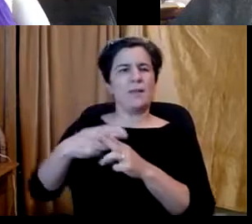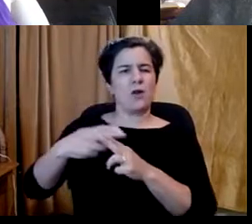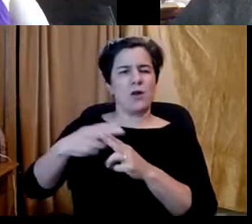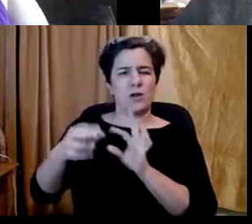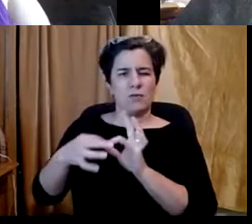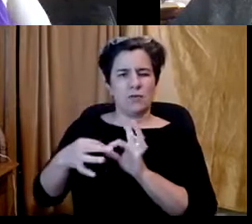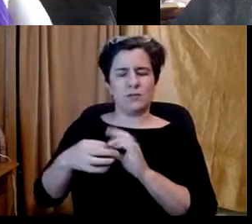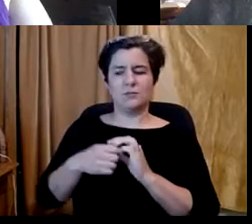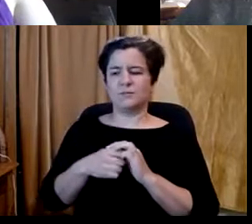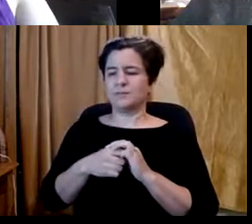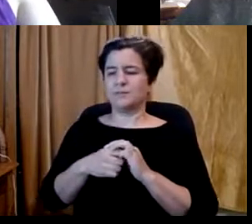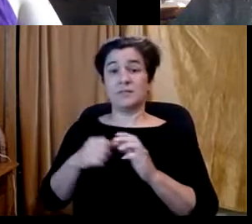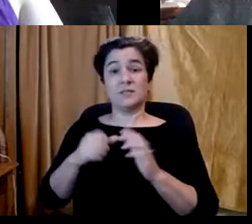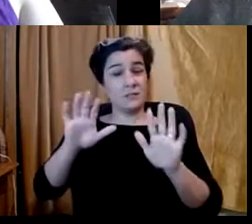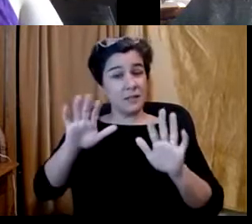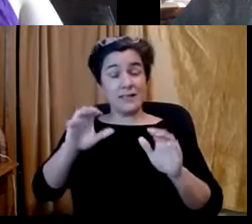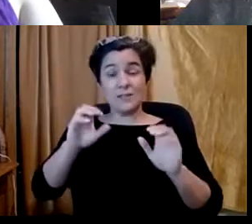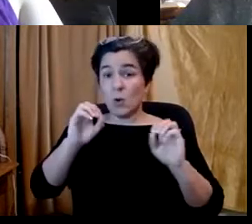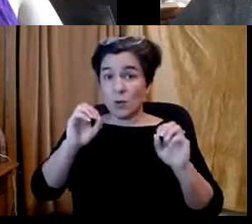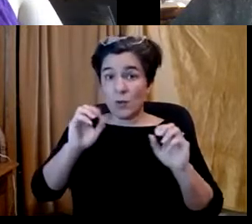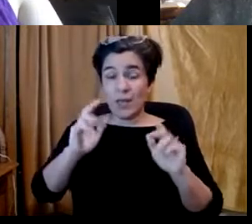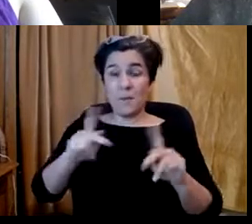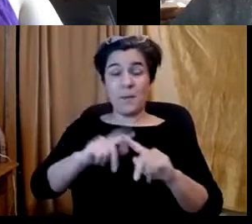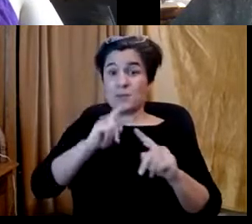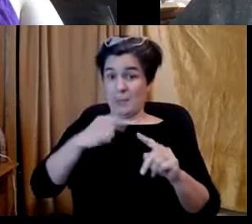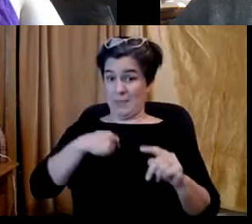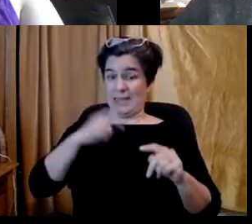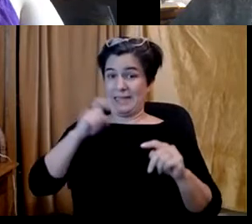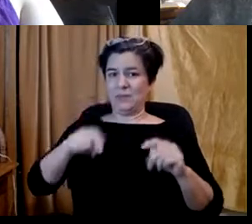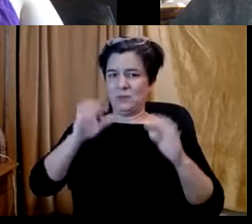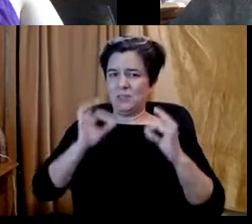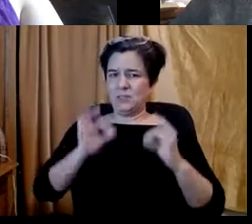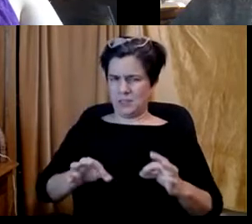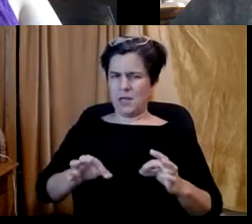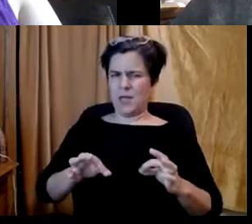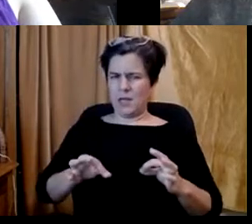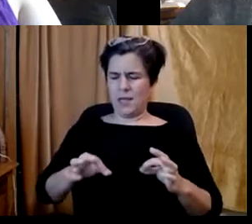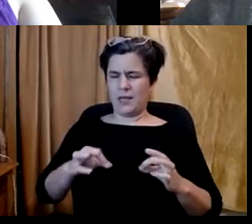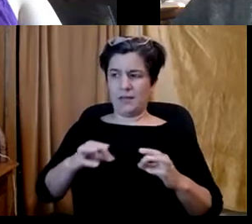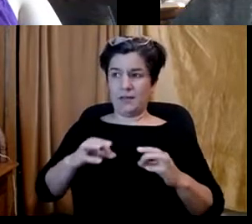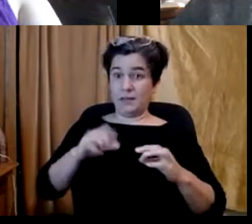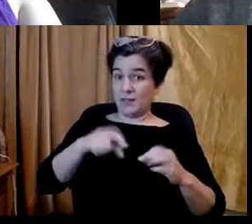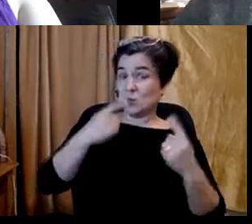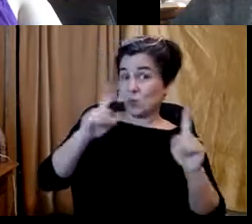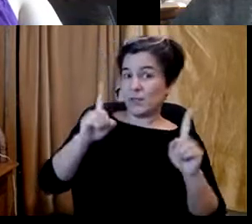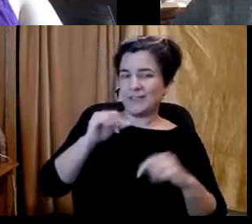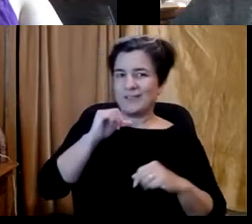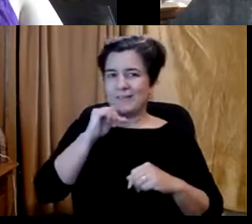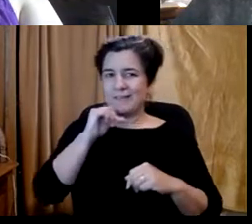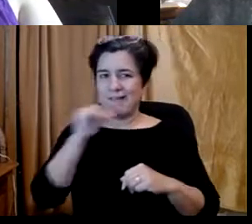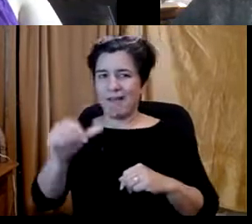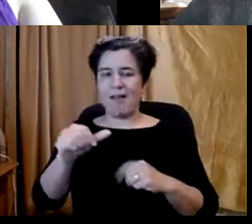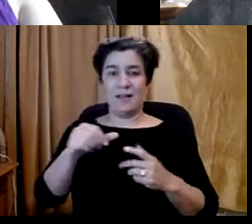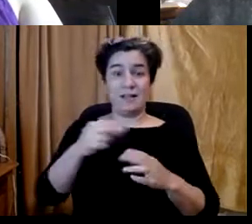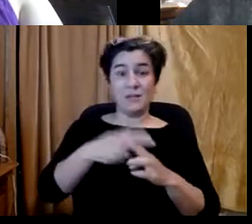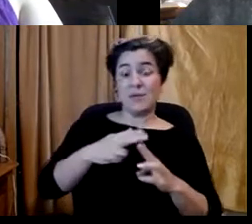it's okay and it works for you well, and when it doesn't, you know, when your feelings start to get involved, and then when it becomes toxic in that